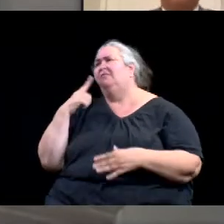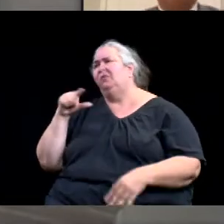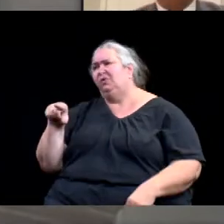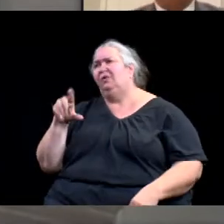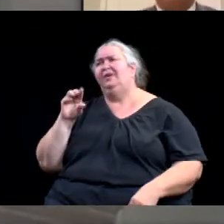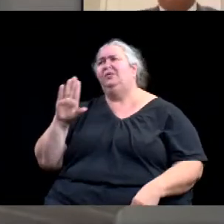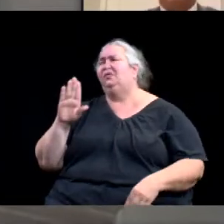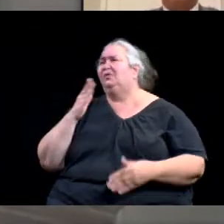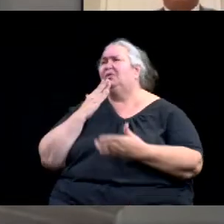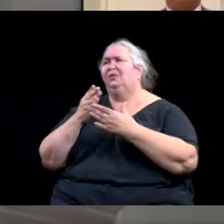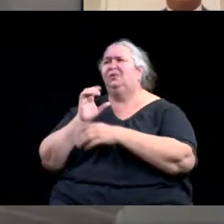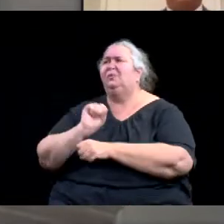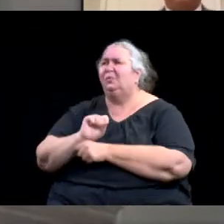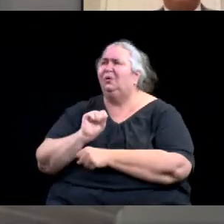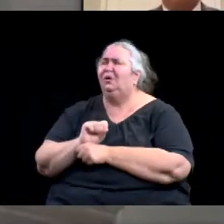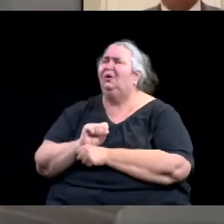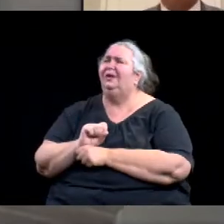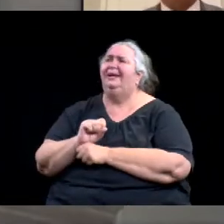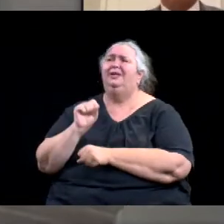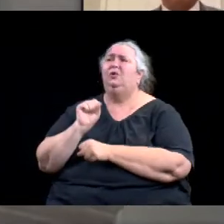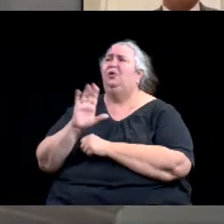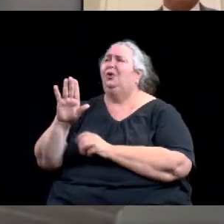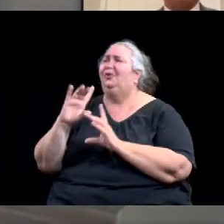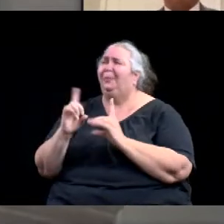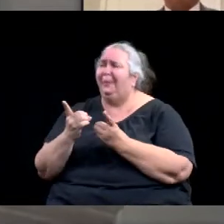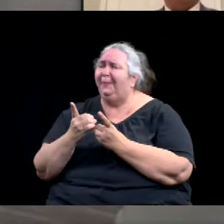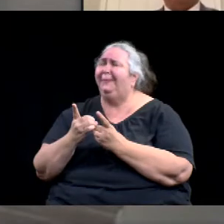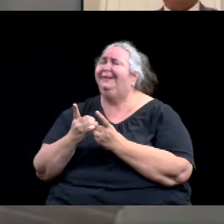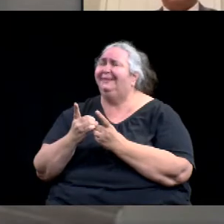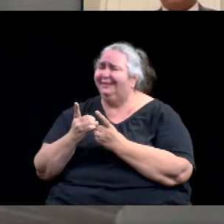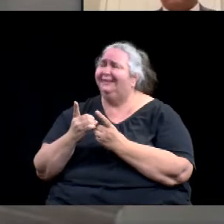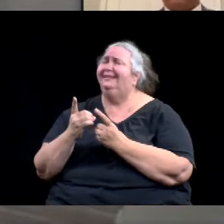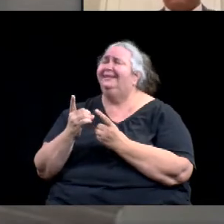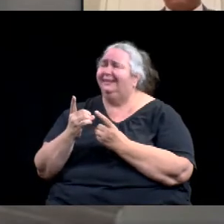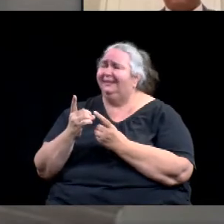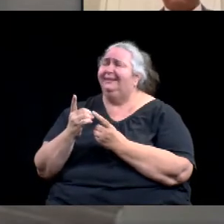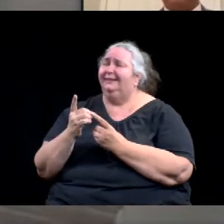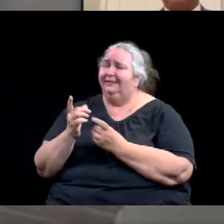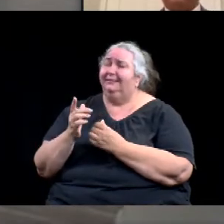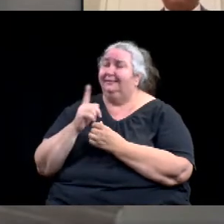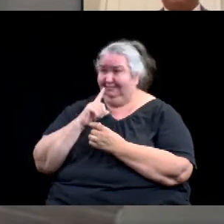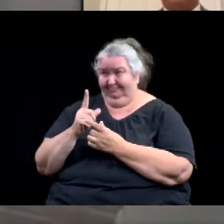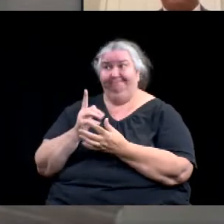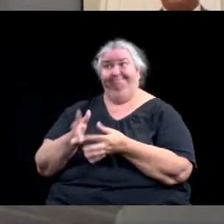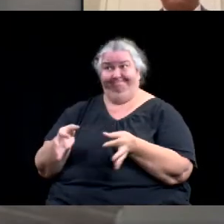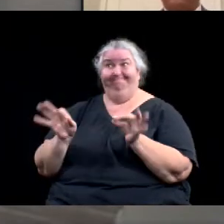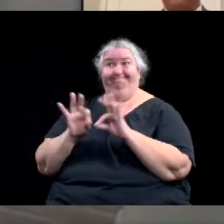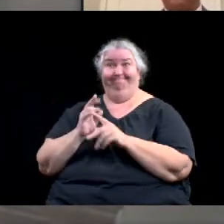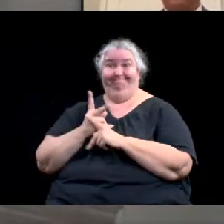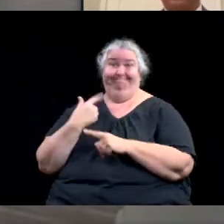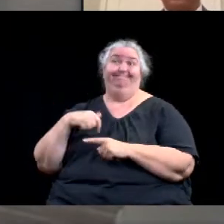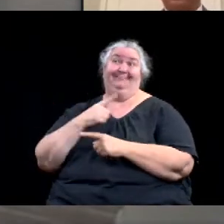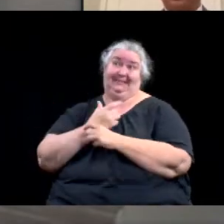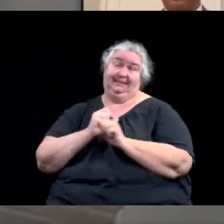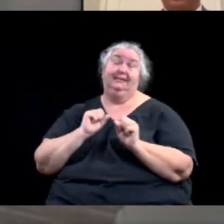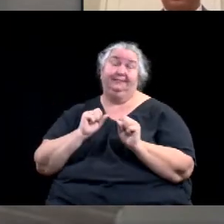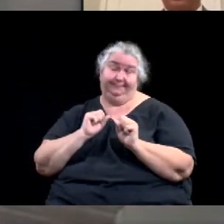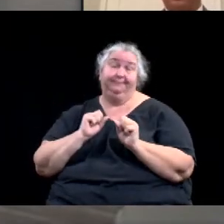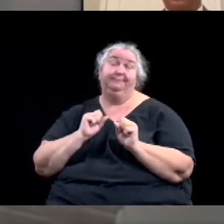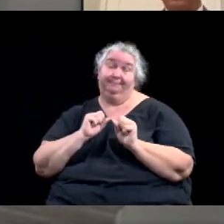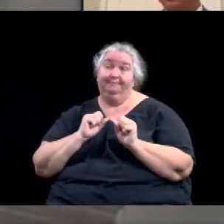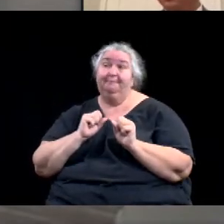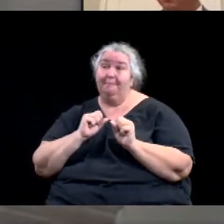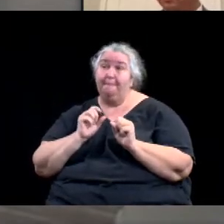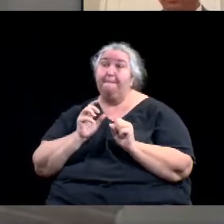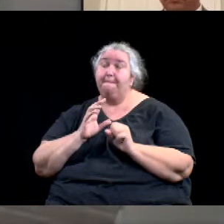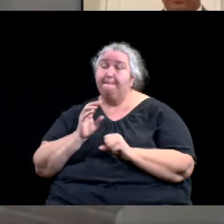safe, as well as ensuring development continues in this community. So thanks for your work, and we're